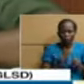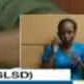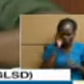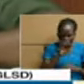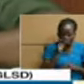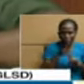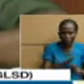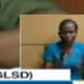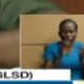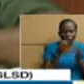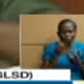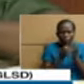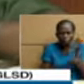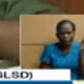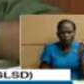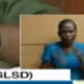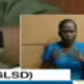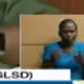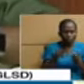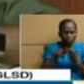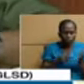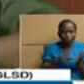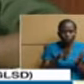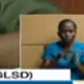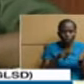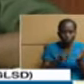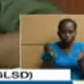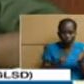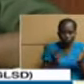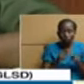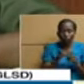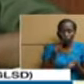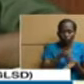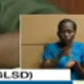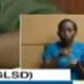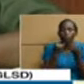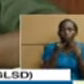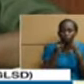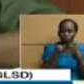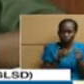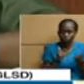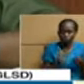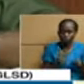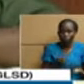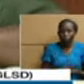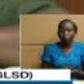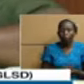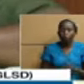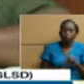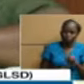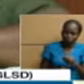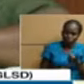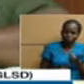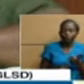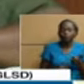poor, the people with disability. You know, this registry will be capturing this information from bottom-up approach planning. The other aspect is